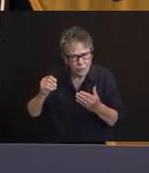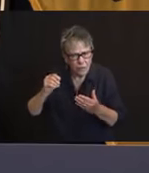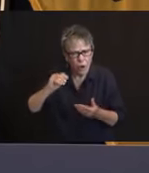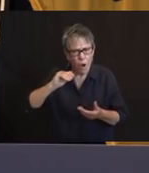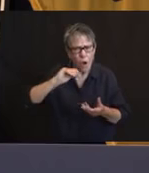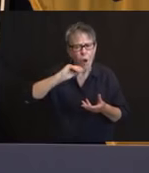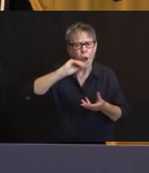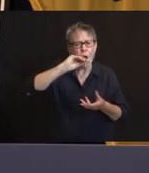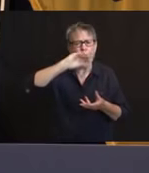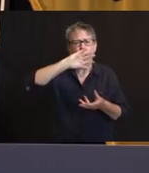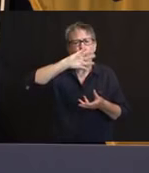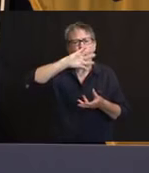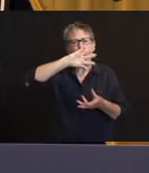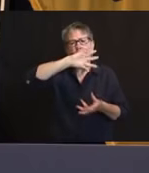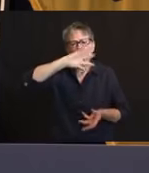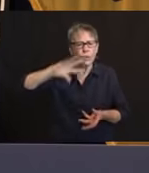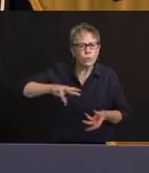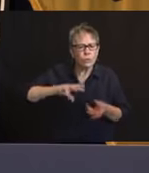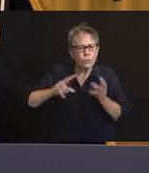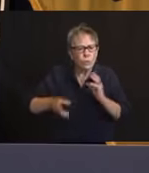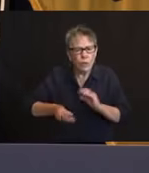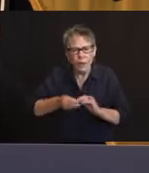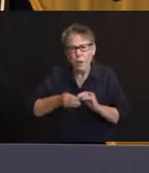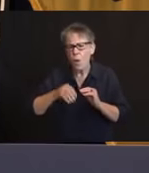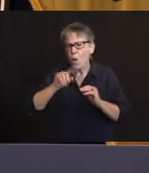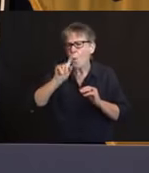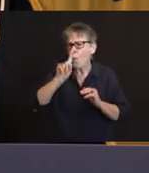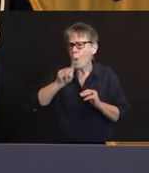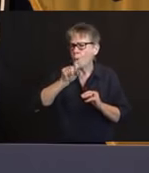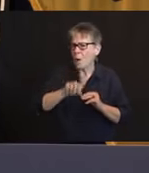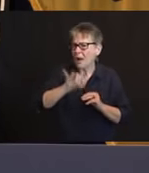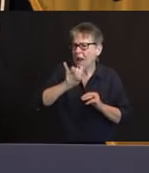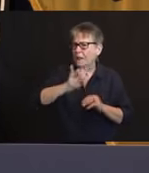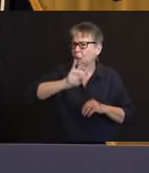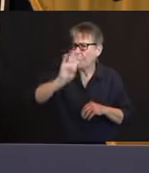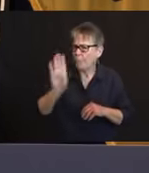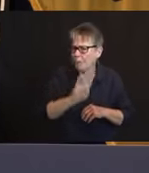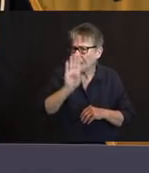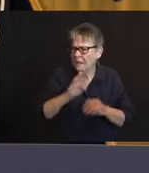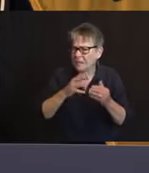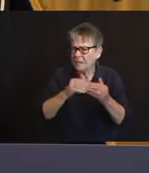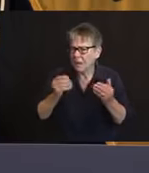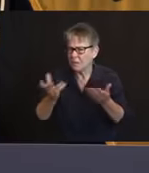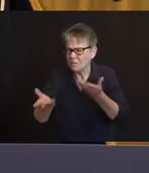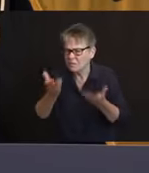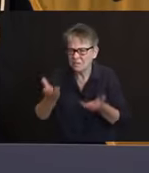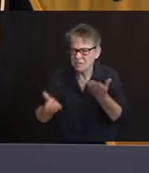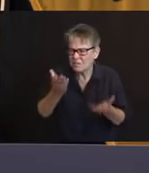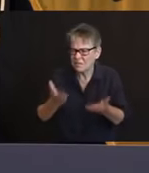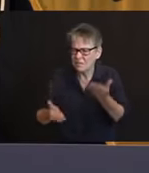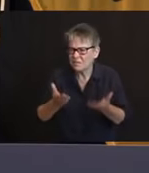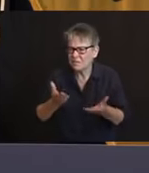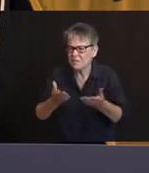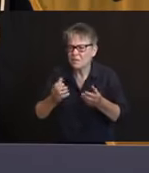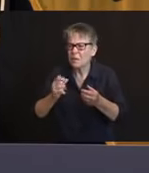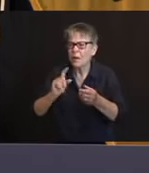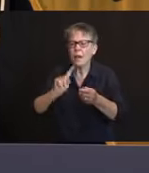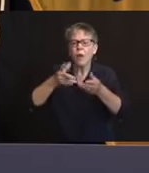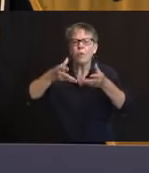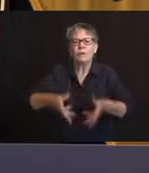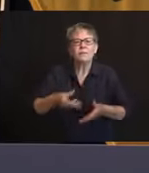from? A question from Charlie Style. Given that you Style. Yes, Hold on, you'll be wait, able to hold tell on, by the hold on.